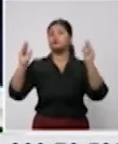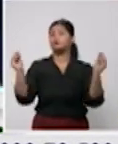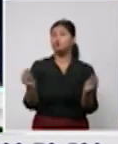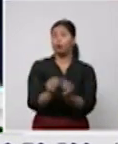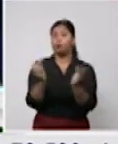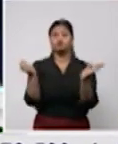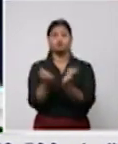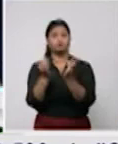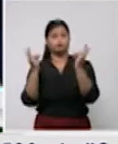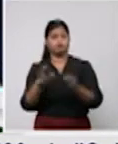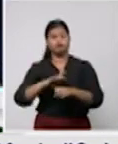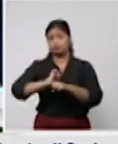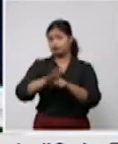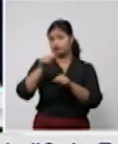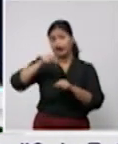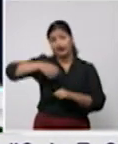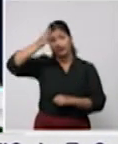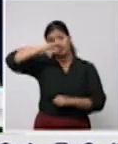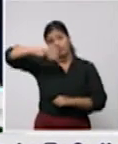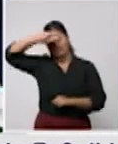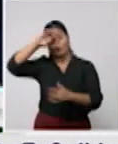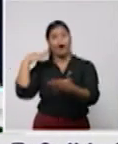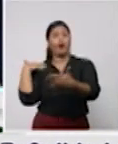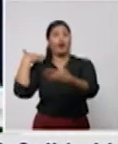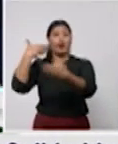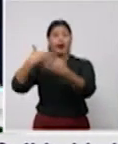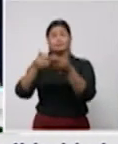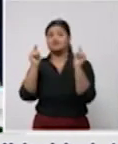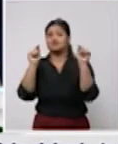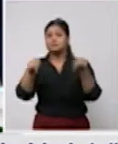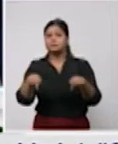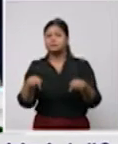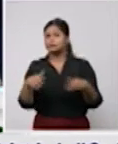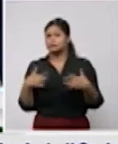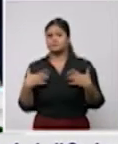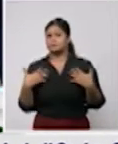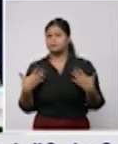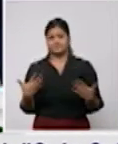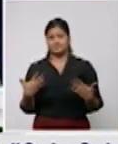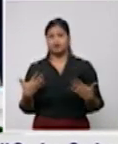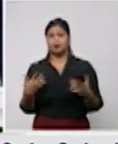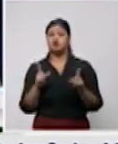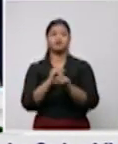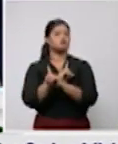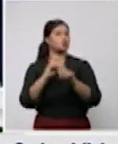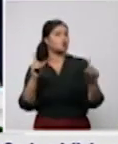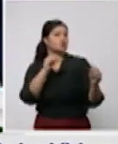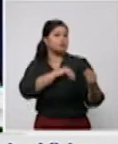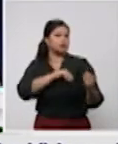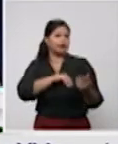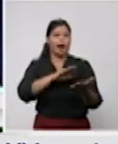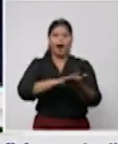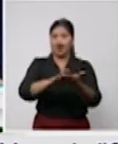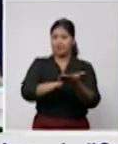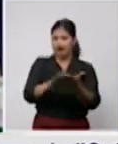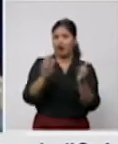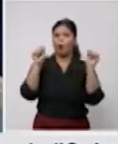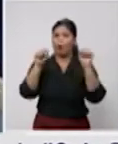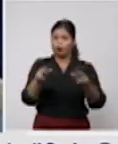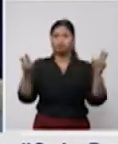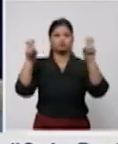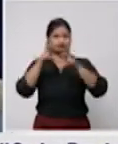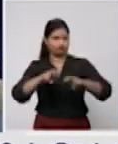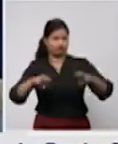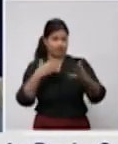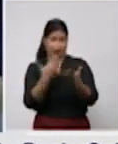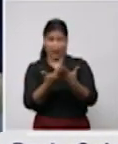66.6%, were asymptomatic at the time of testing. These cases therefore account for 57.4%